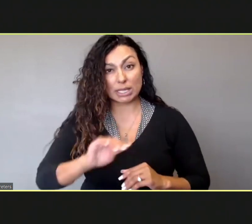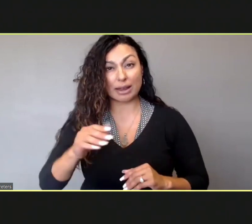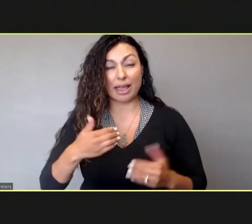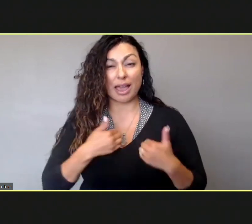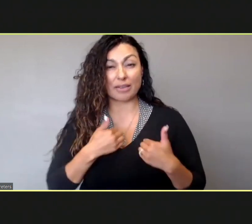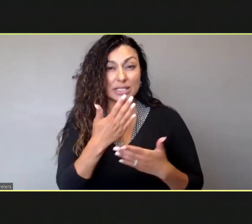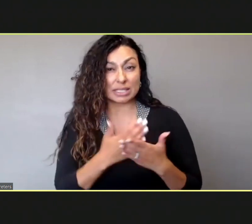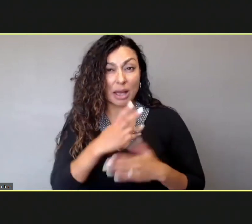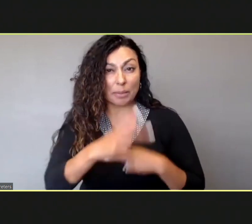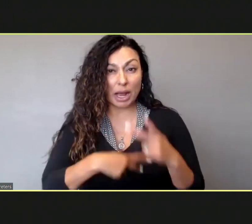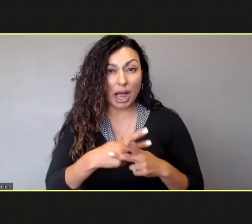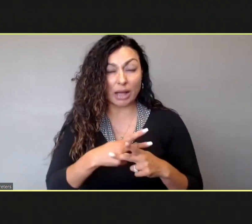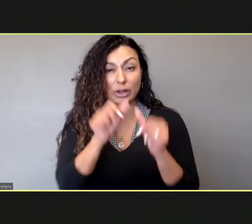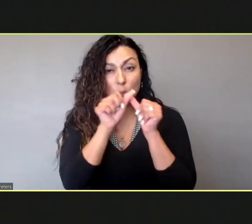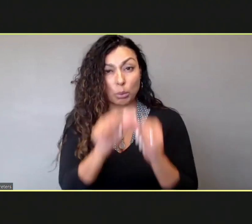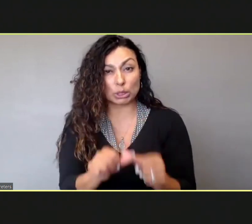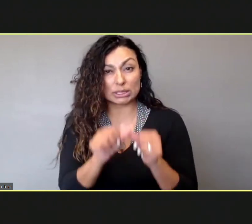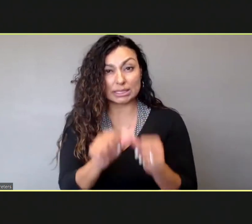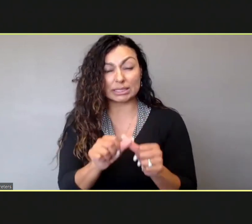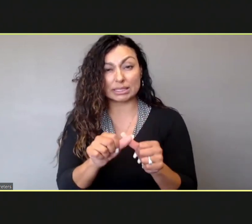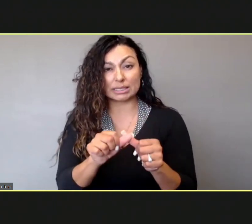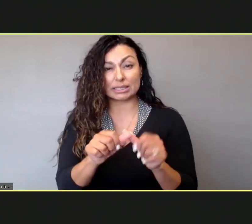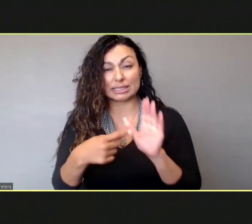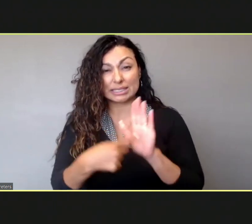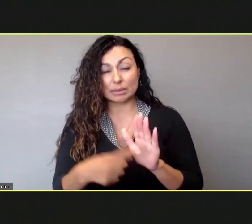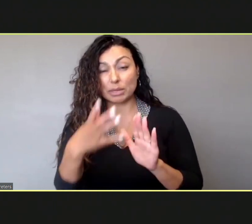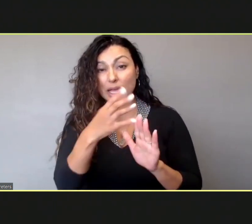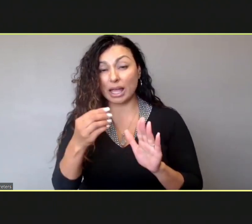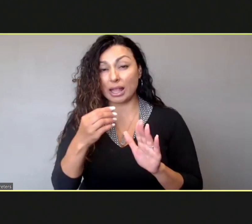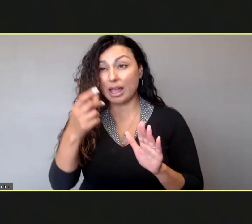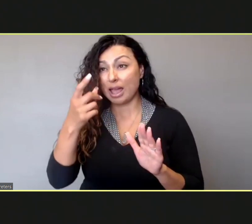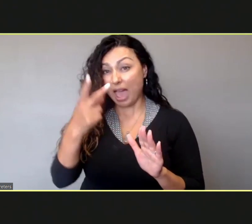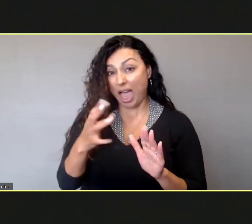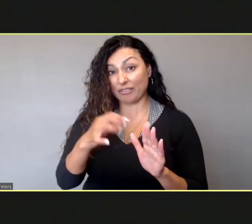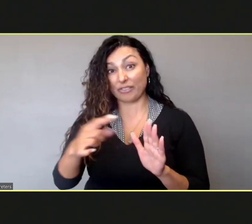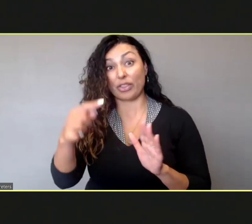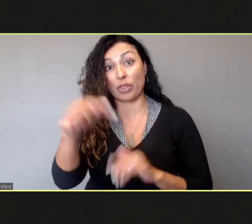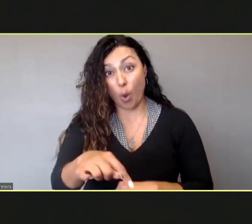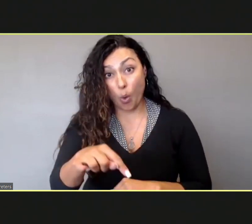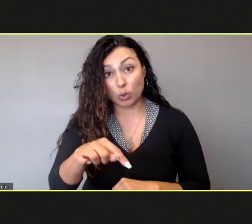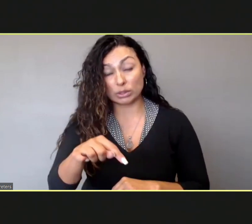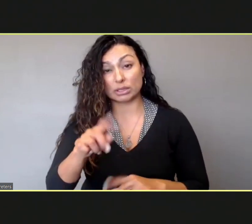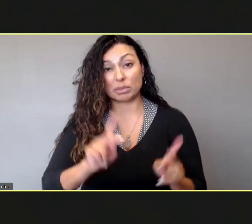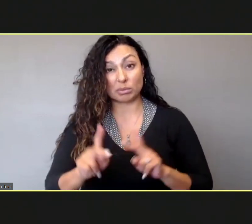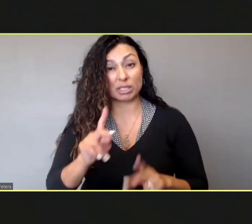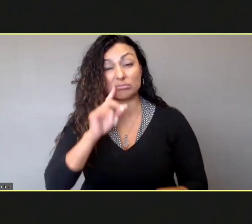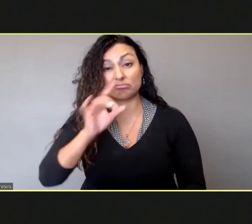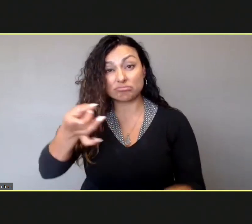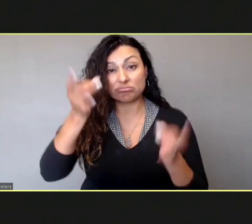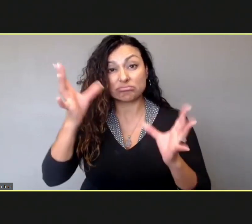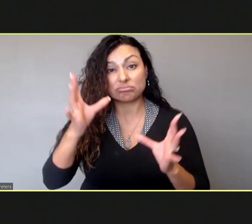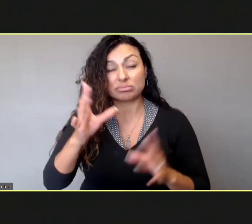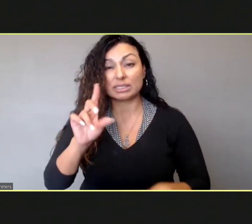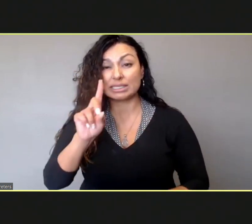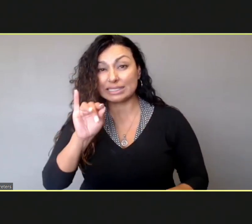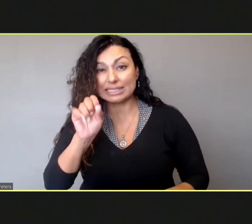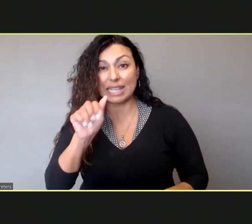form of persistent symptoms, and as many as half of them, they're disabling, like